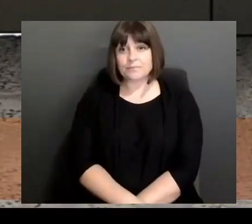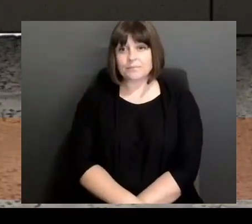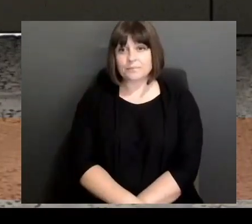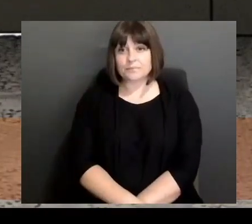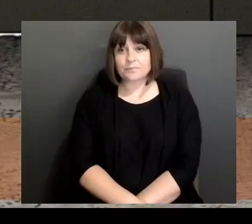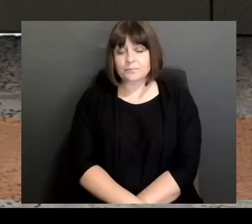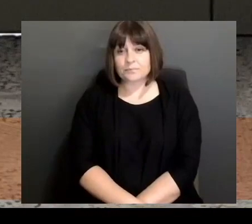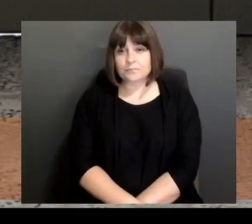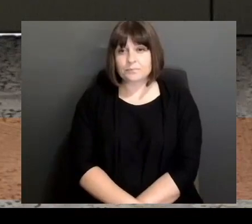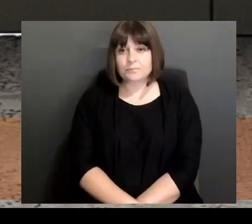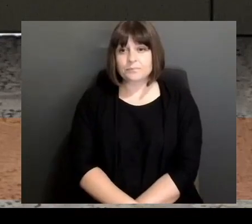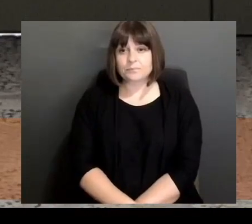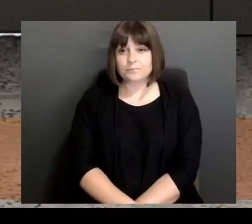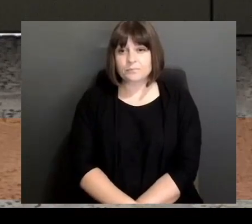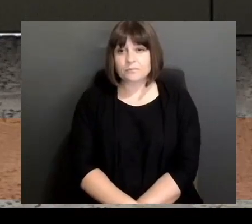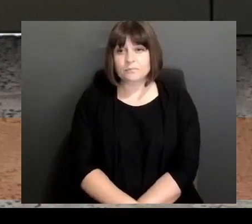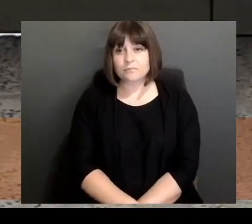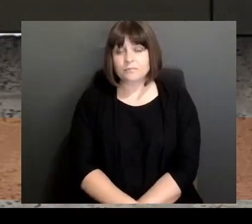And